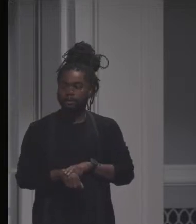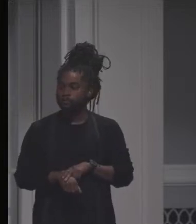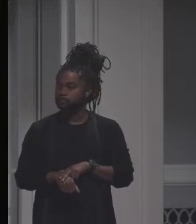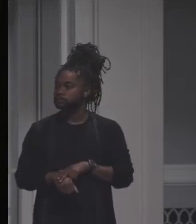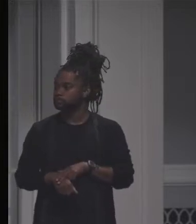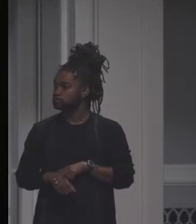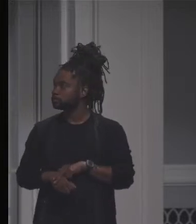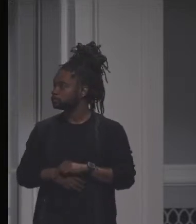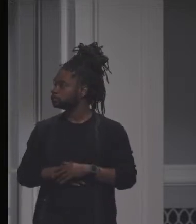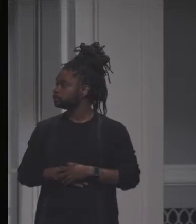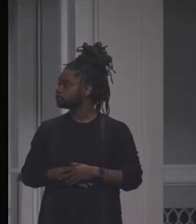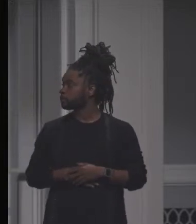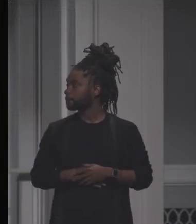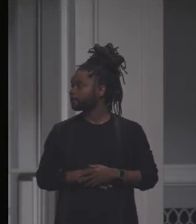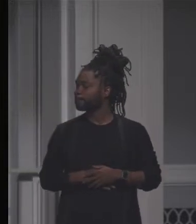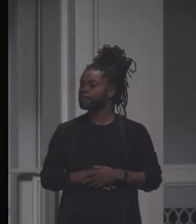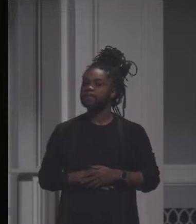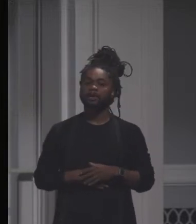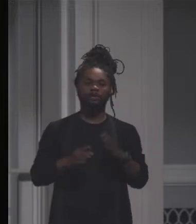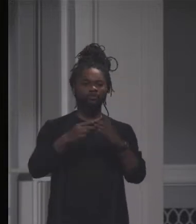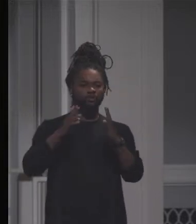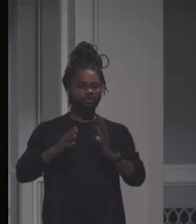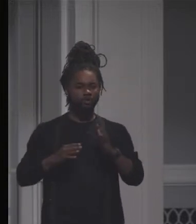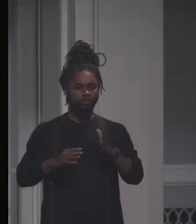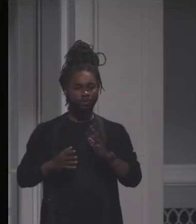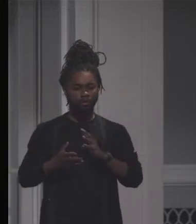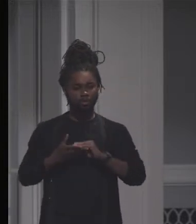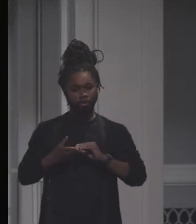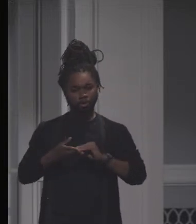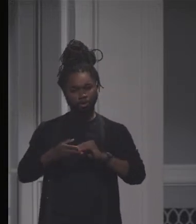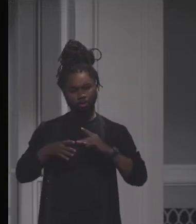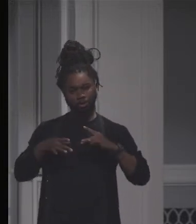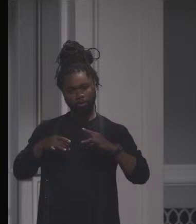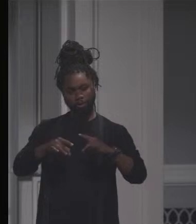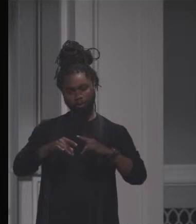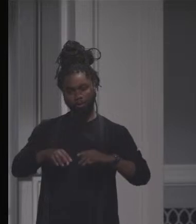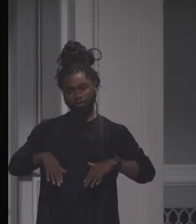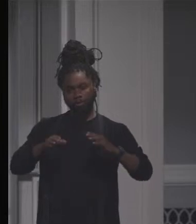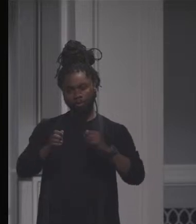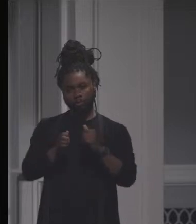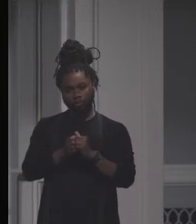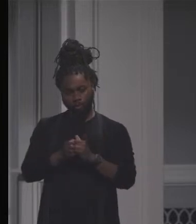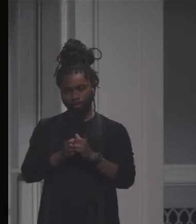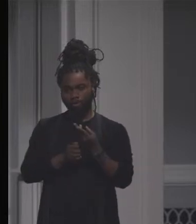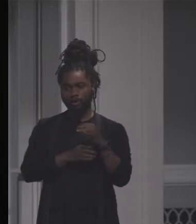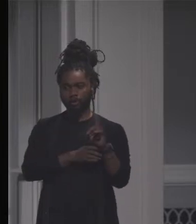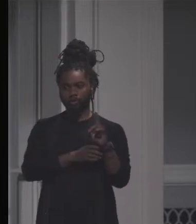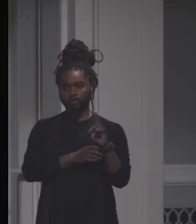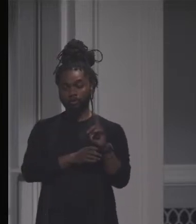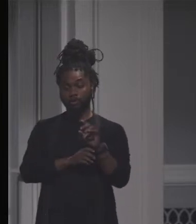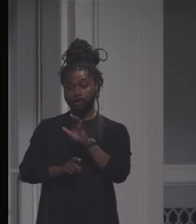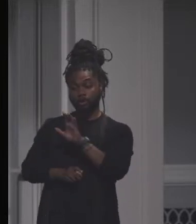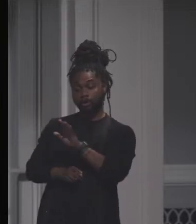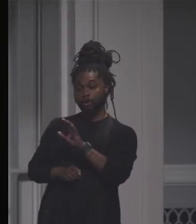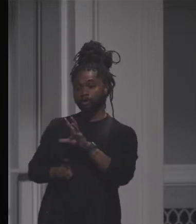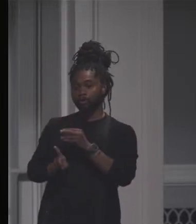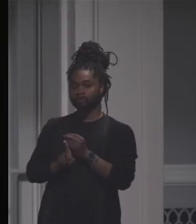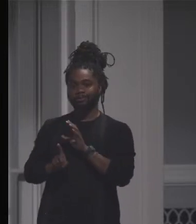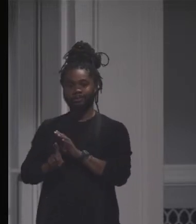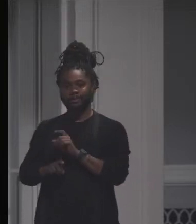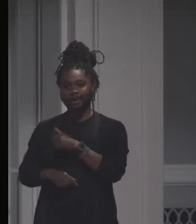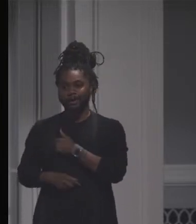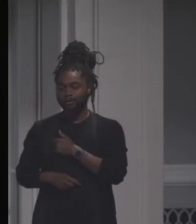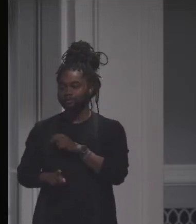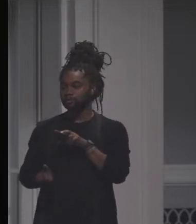them. And they learn with Hild her culture's attitudes towards sex and